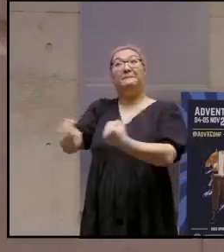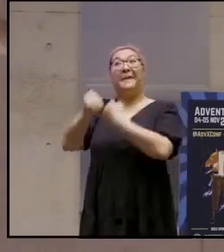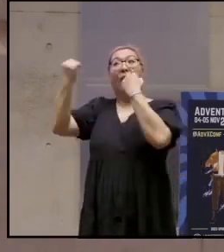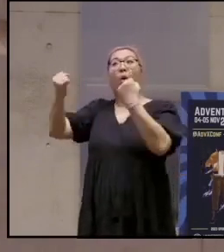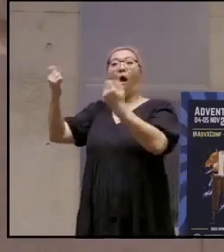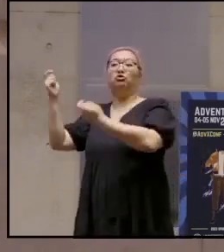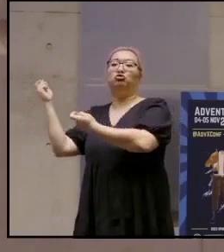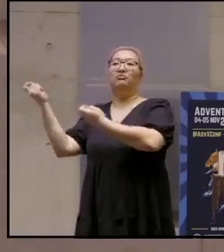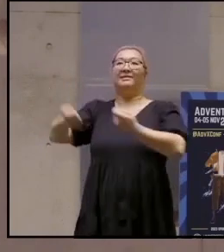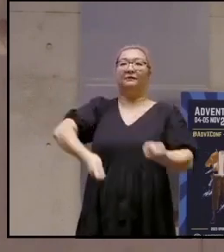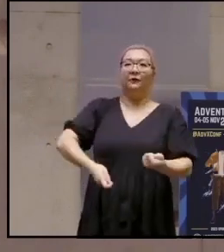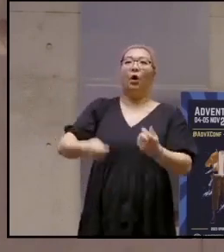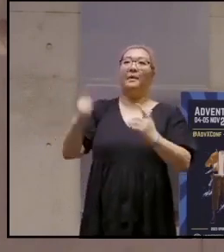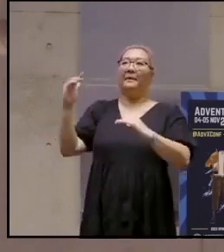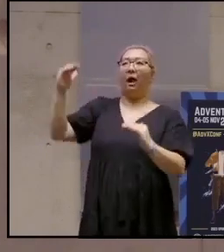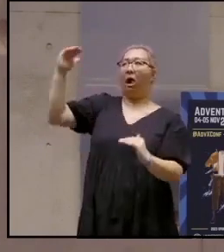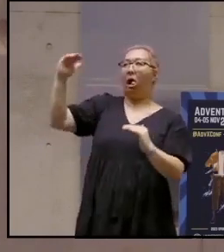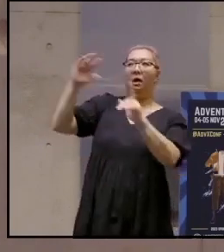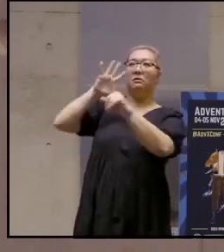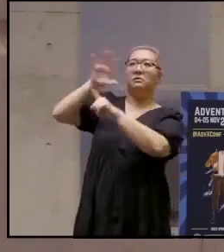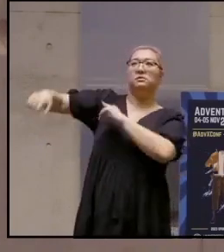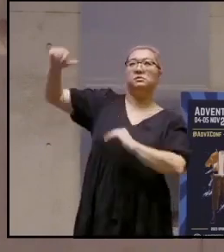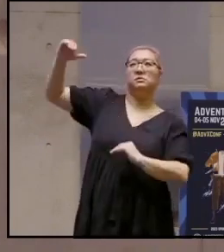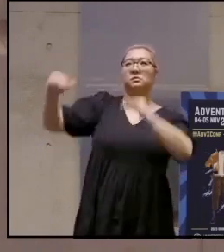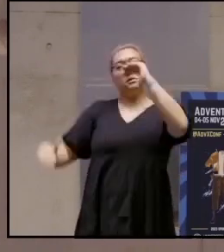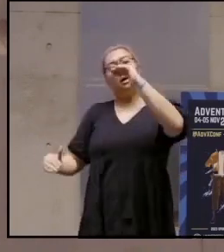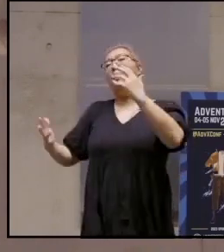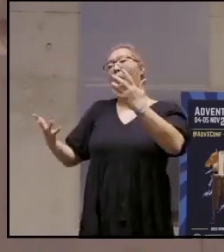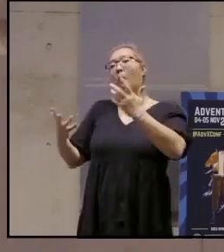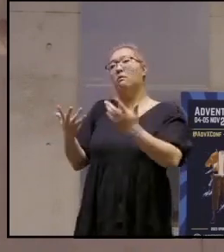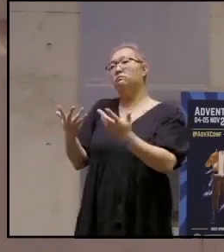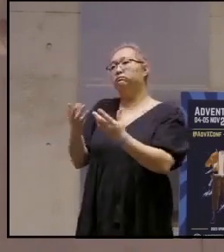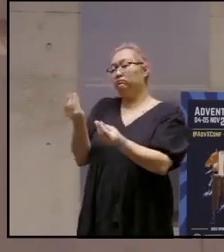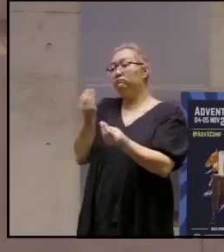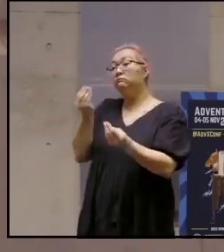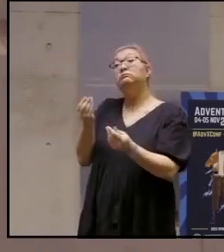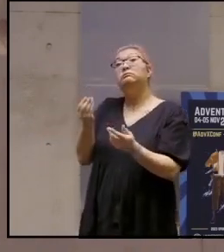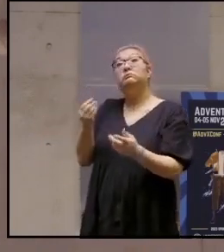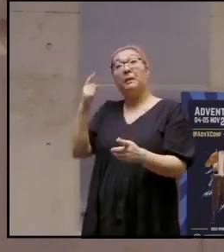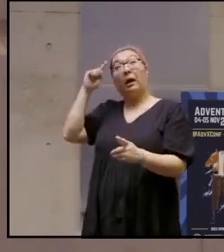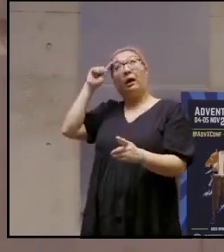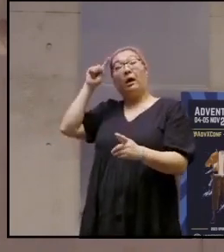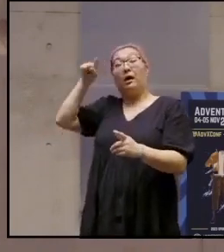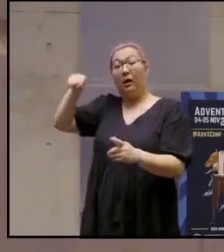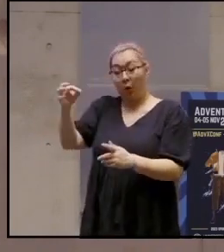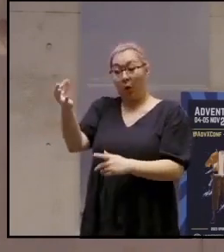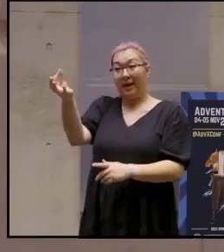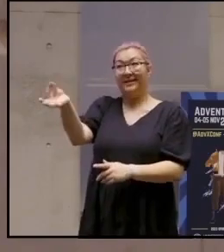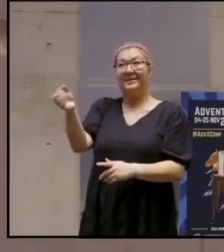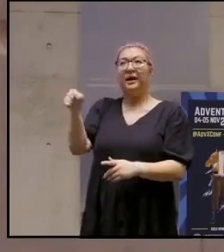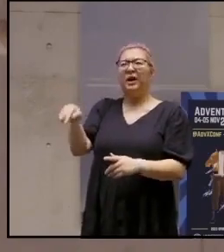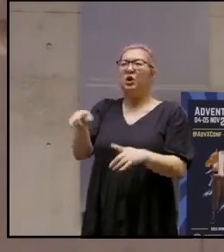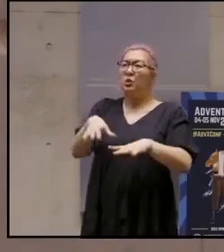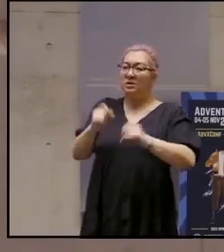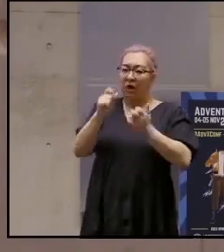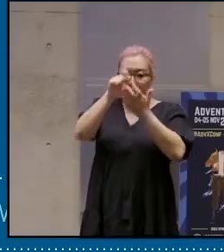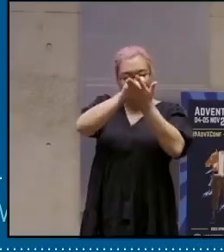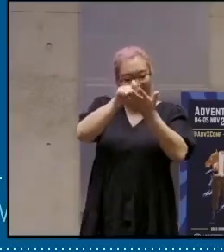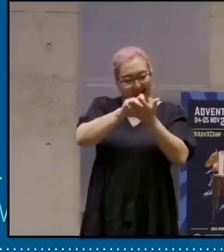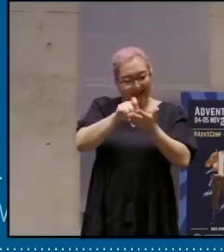up with tropey ideas if you're trying to fill that initial promise. However, I suggest we go the opposite